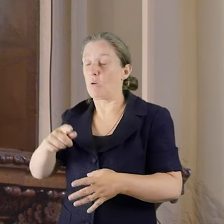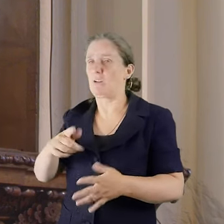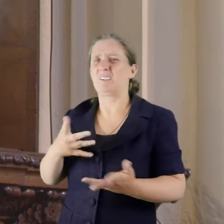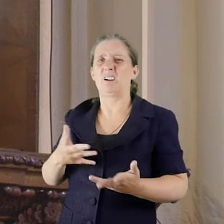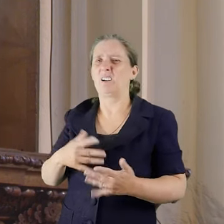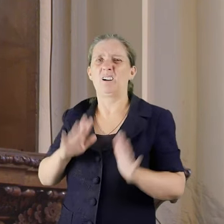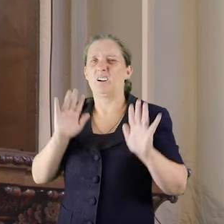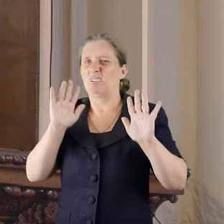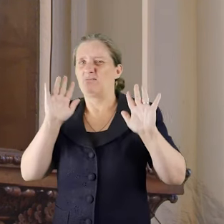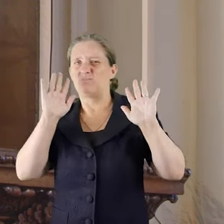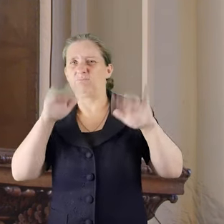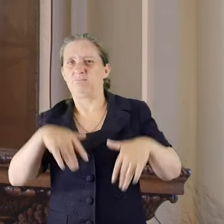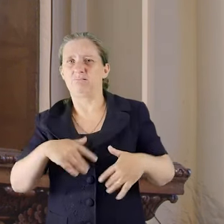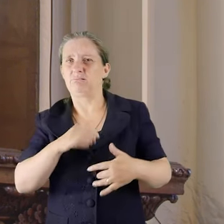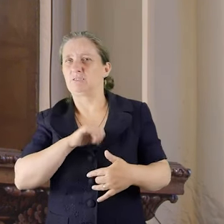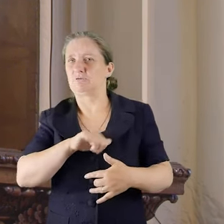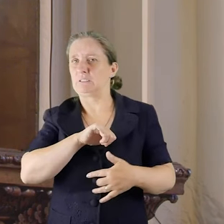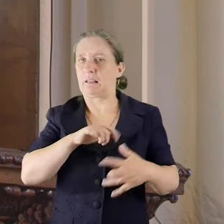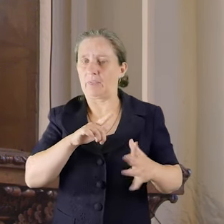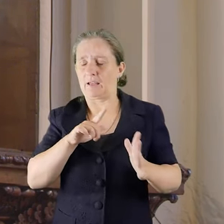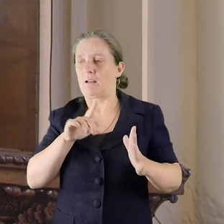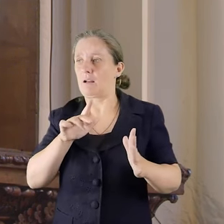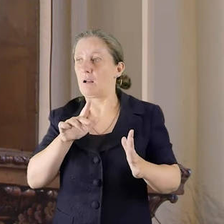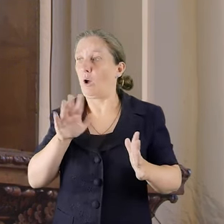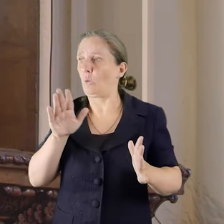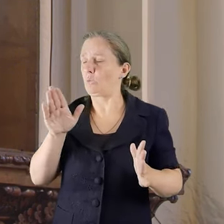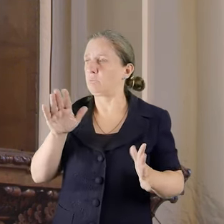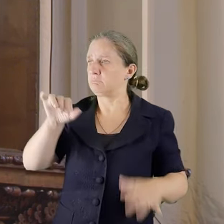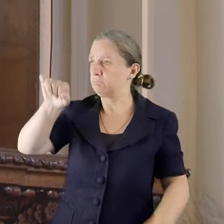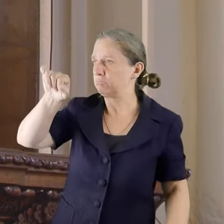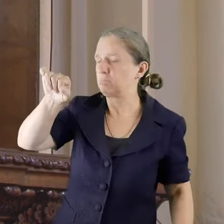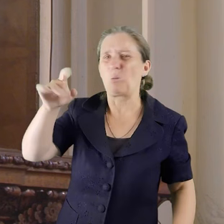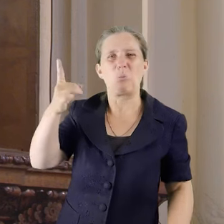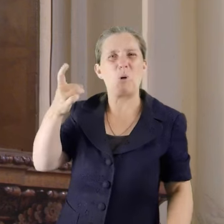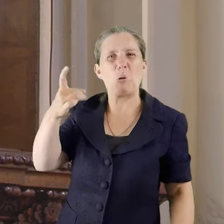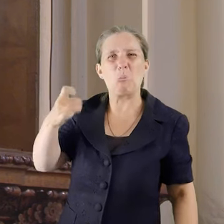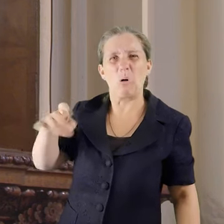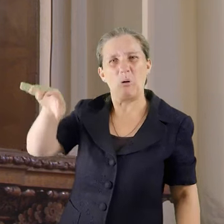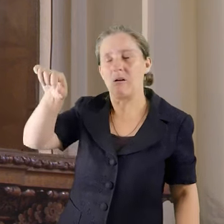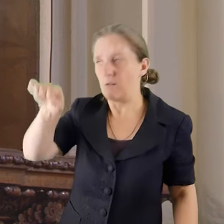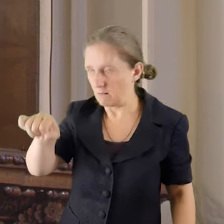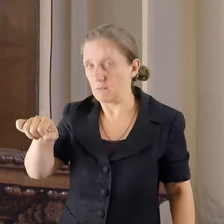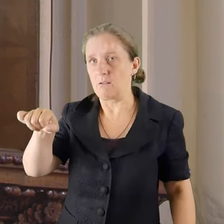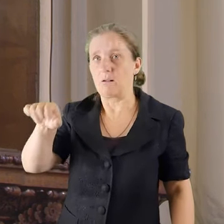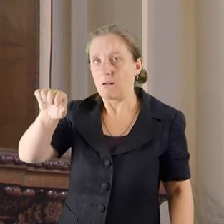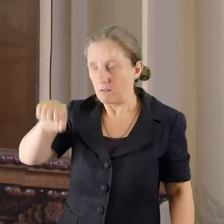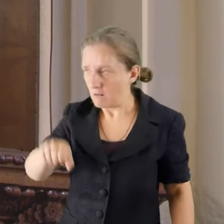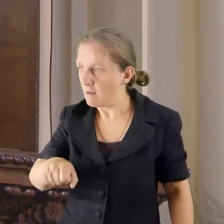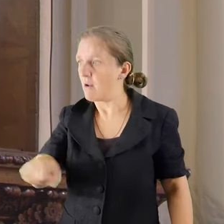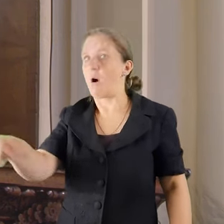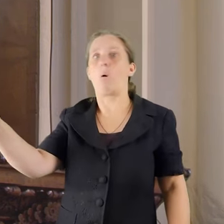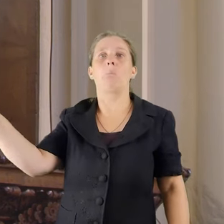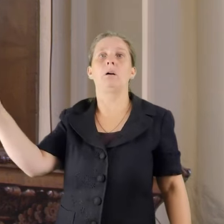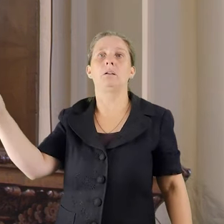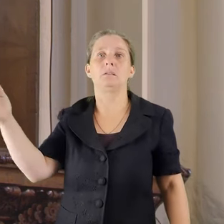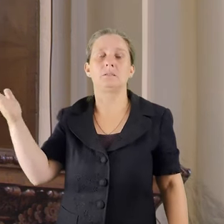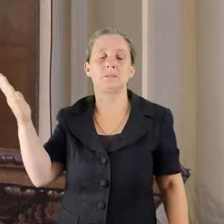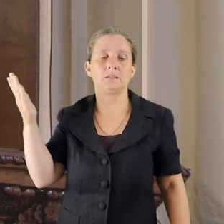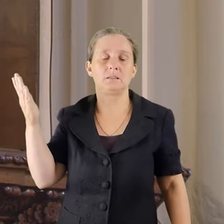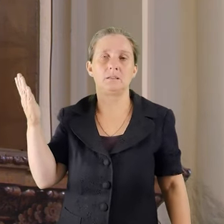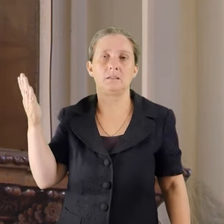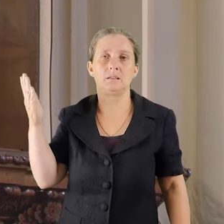point where he was ready to put all this Christian stuff to bed, he tried one last door, and it opened.